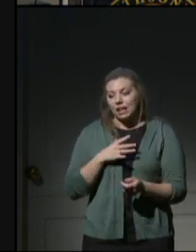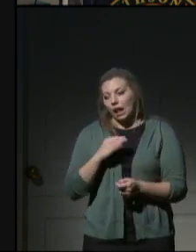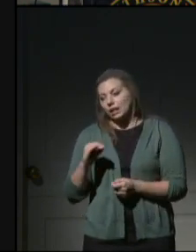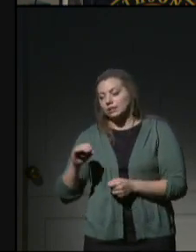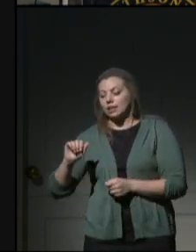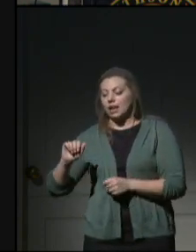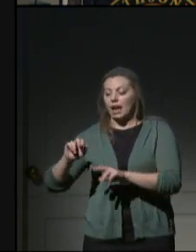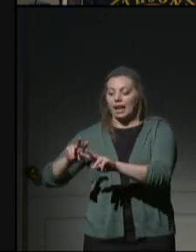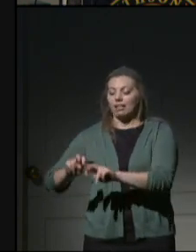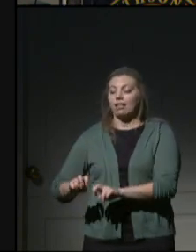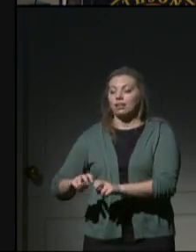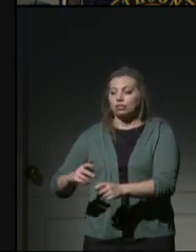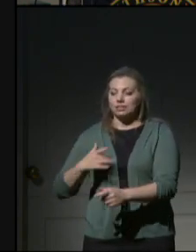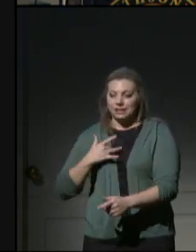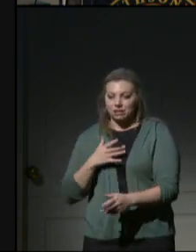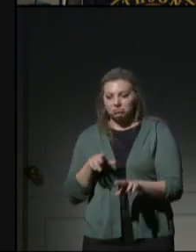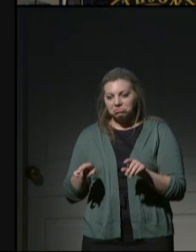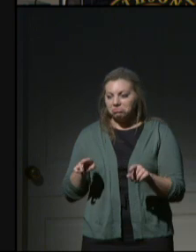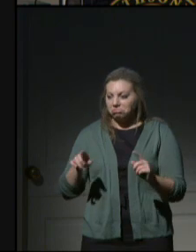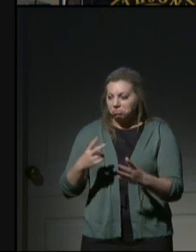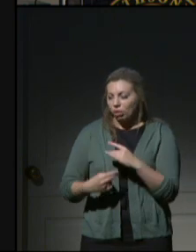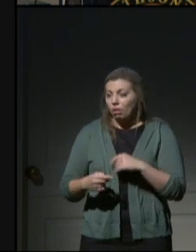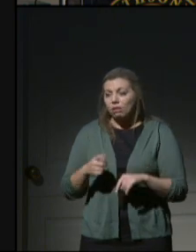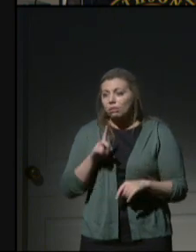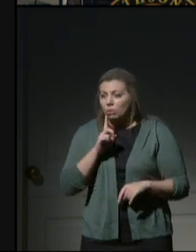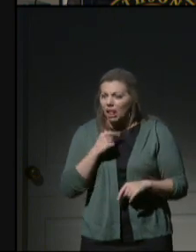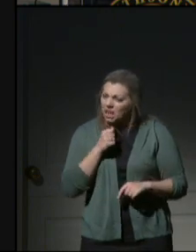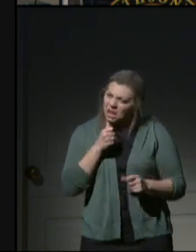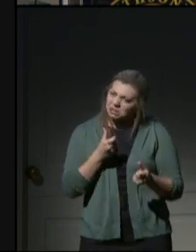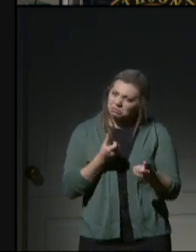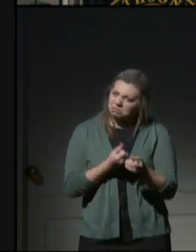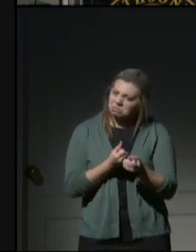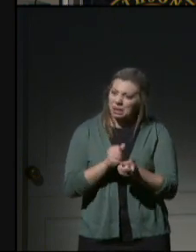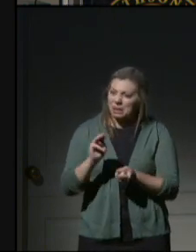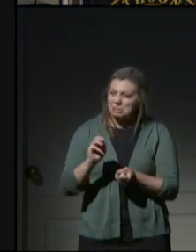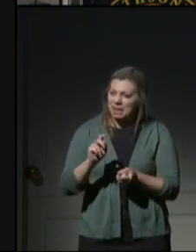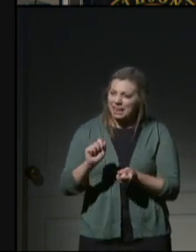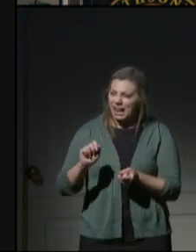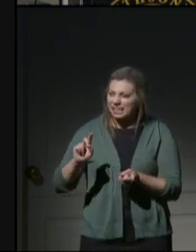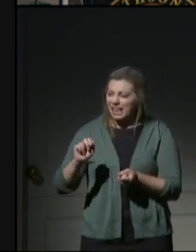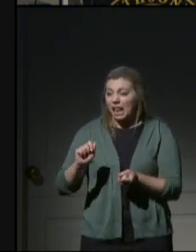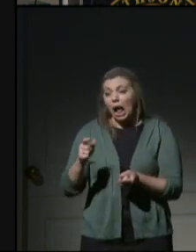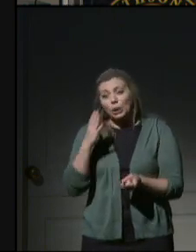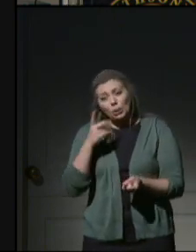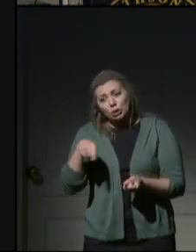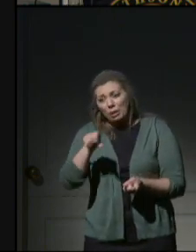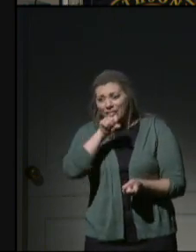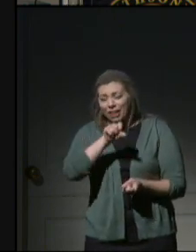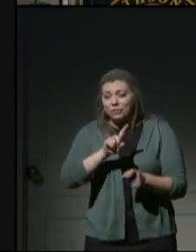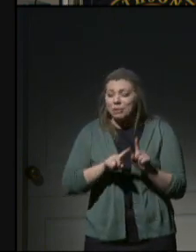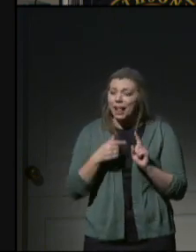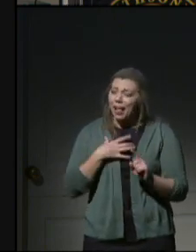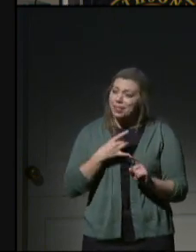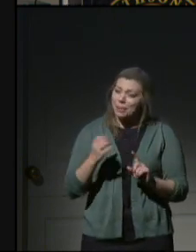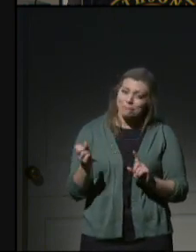sense. And so I'm not such a big fan of metadata. I know you all love it, but I like to go back